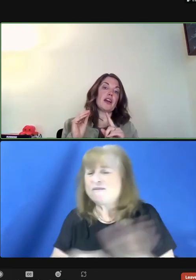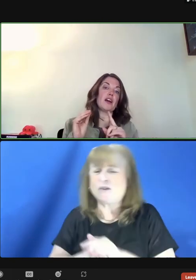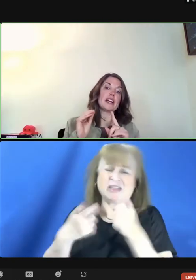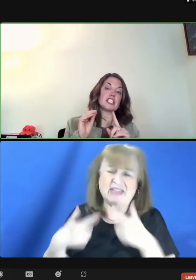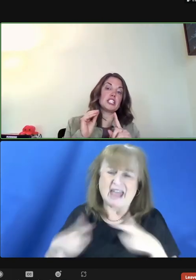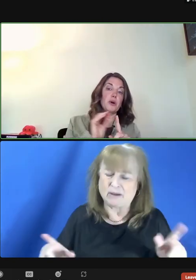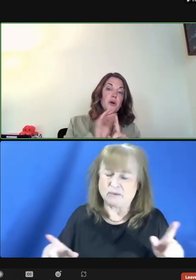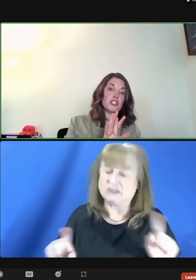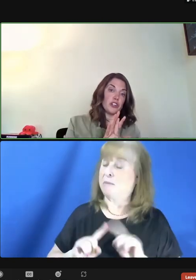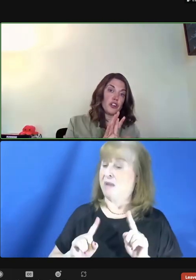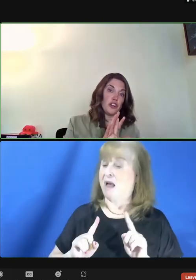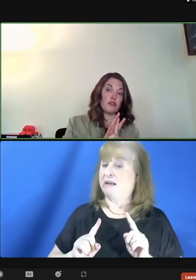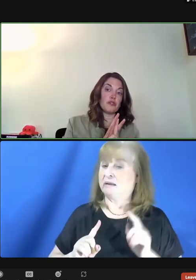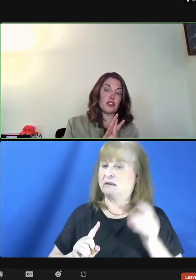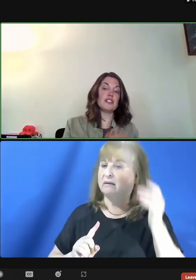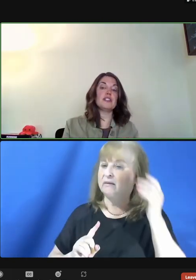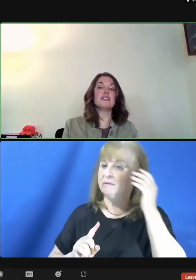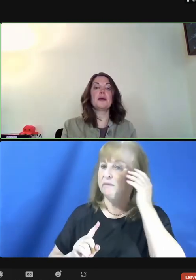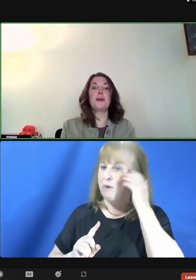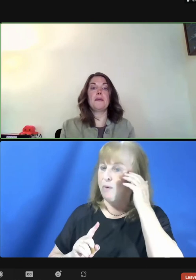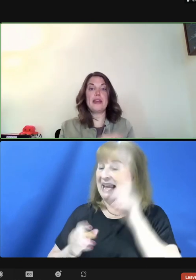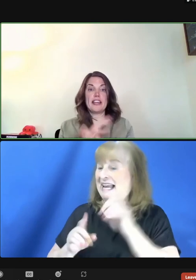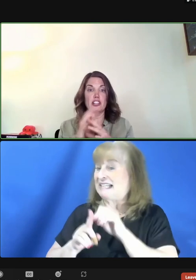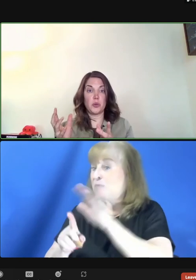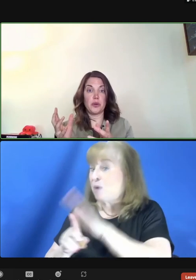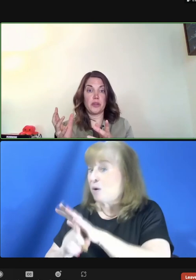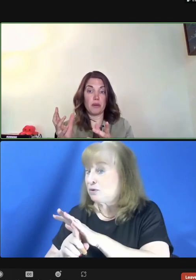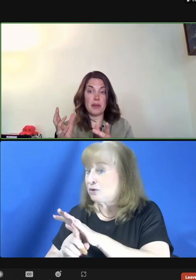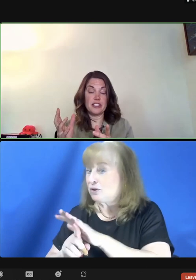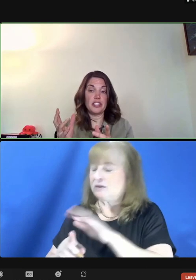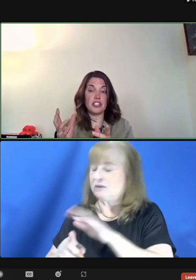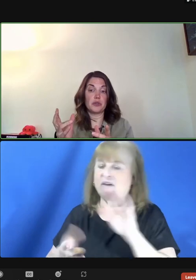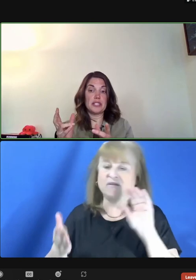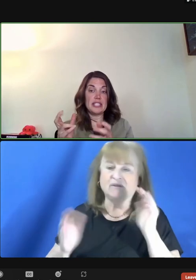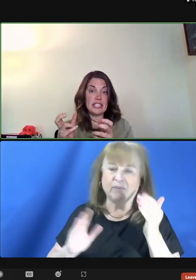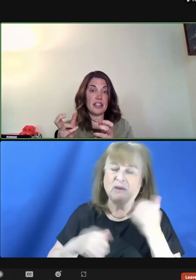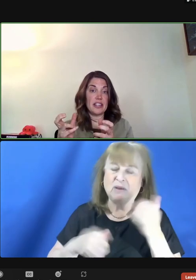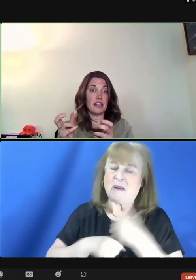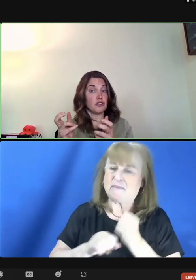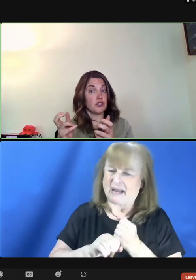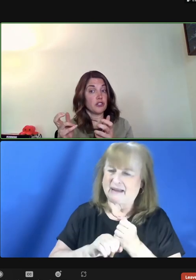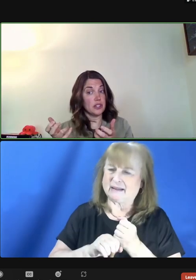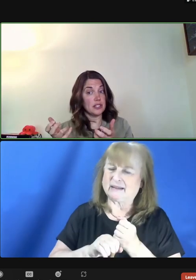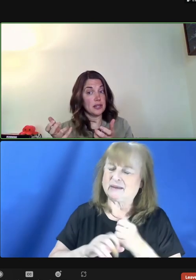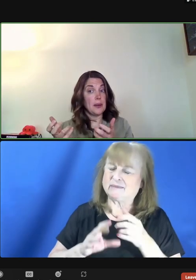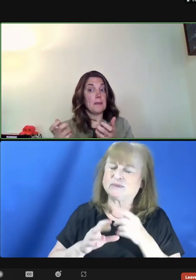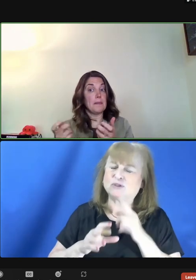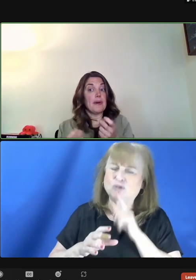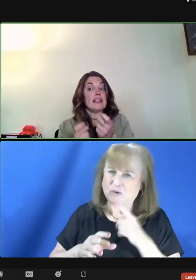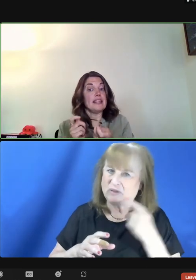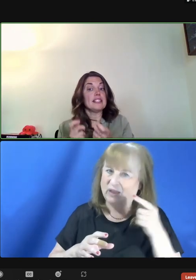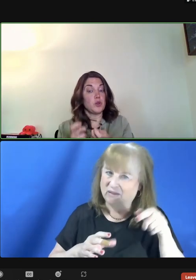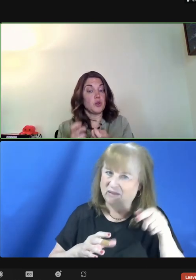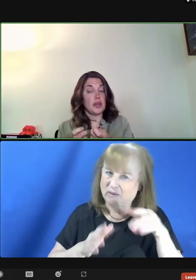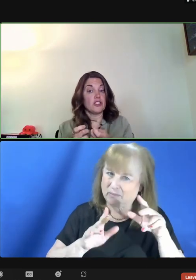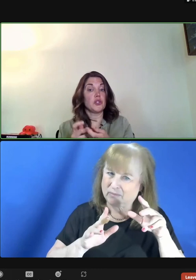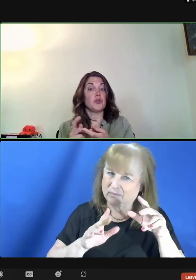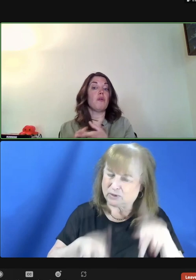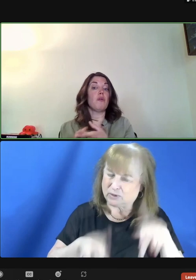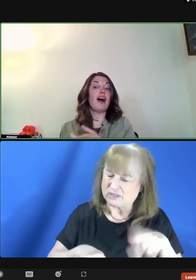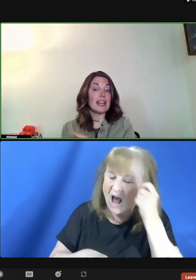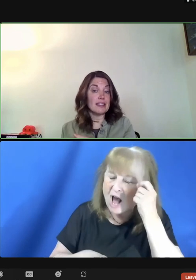But knowing exposure versus making sure that our message is received and understood might need